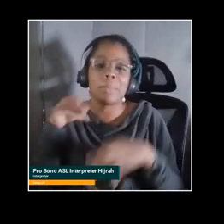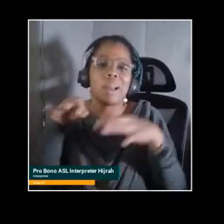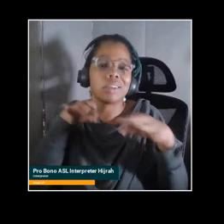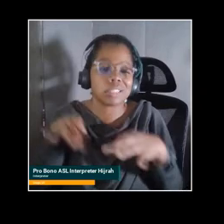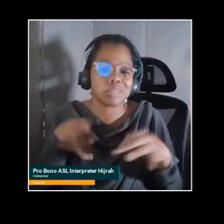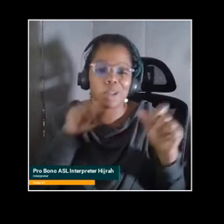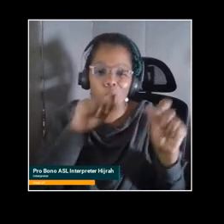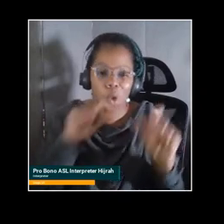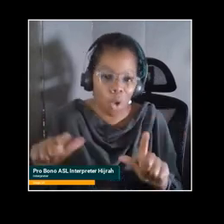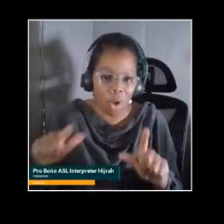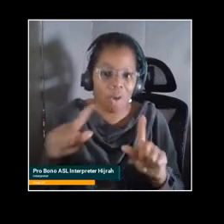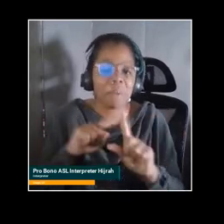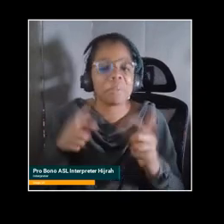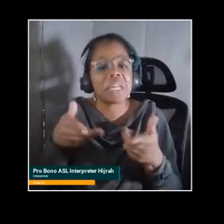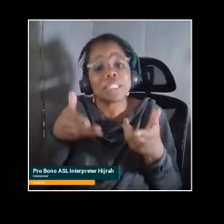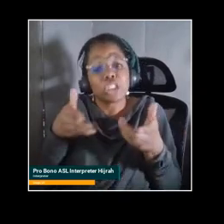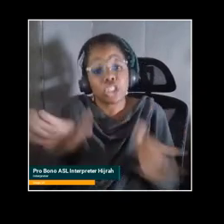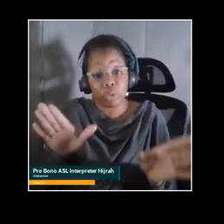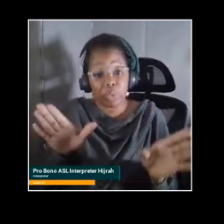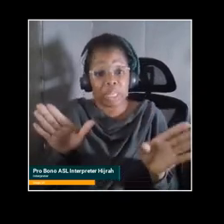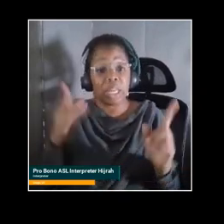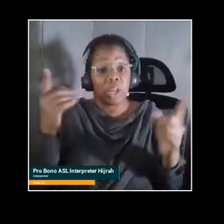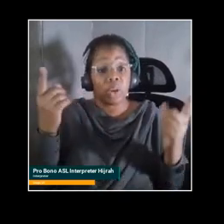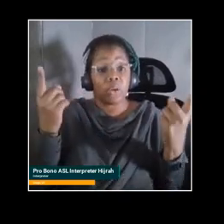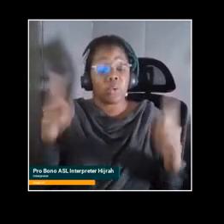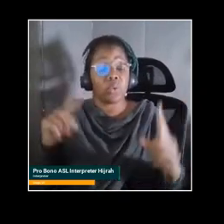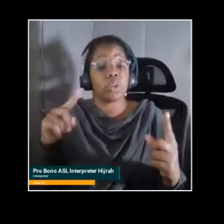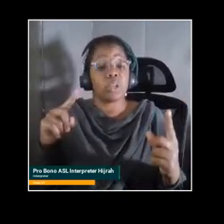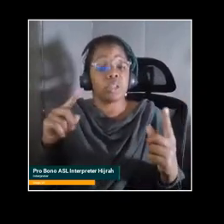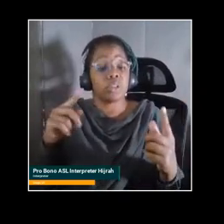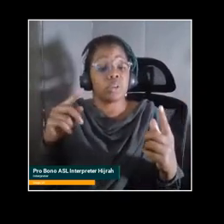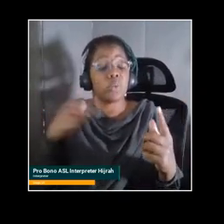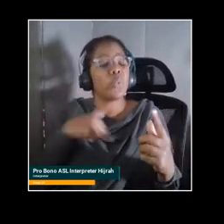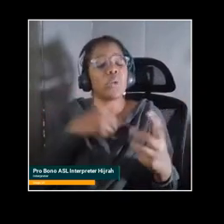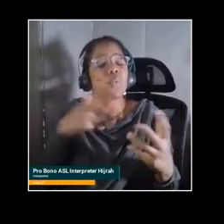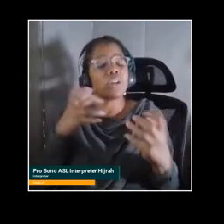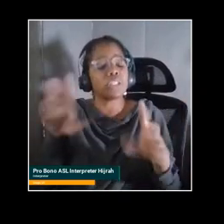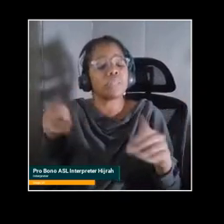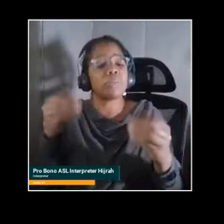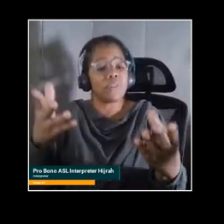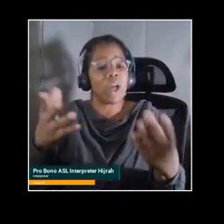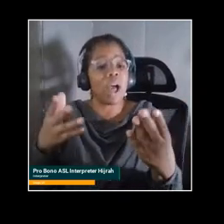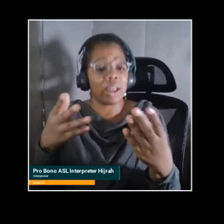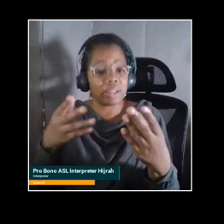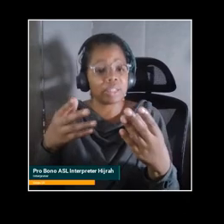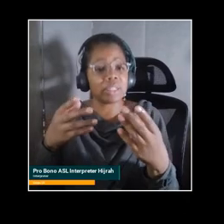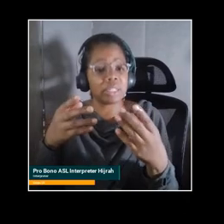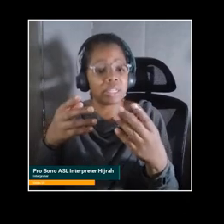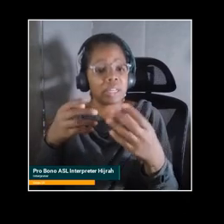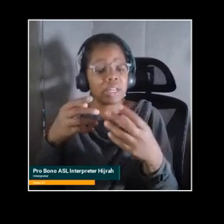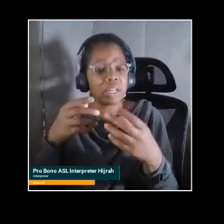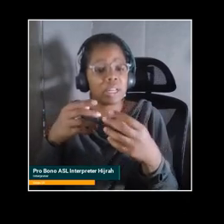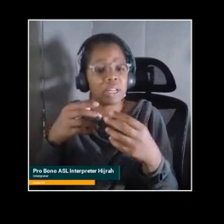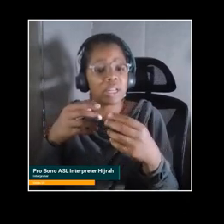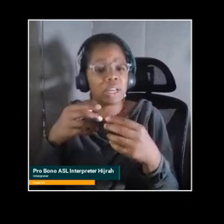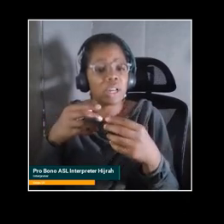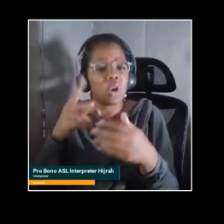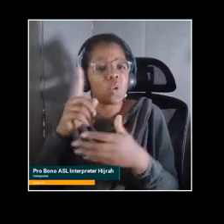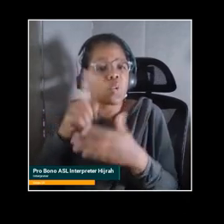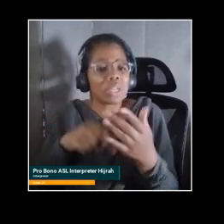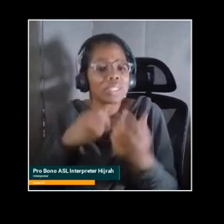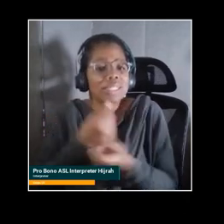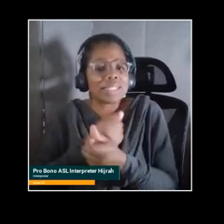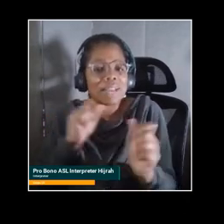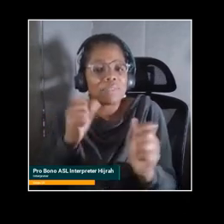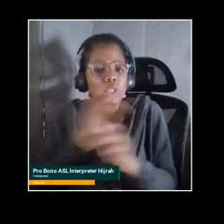one, but the general idea is that we want to provide a species that is safe to use for the wildfires.